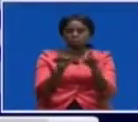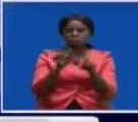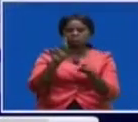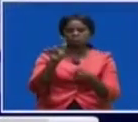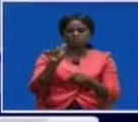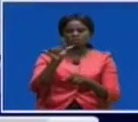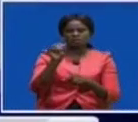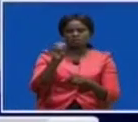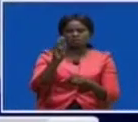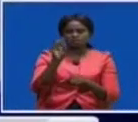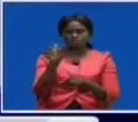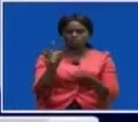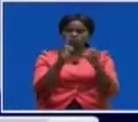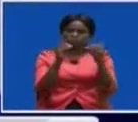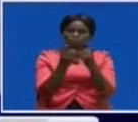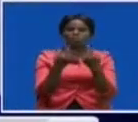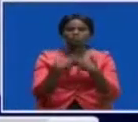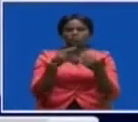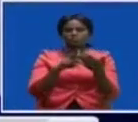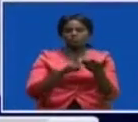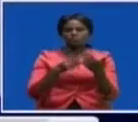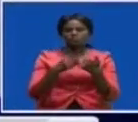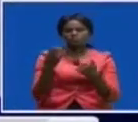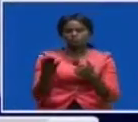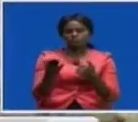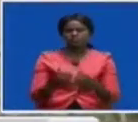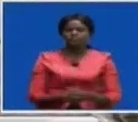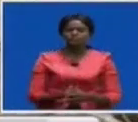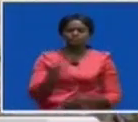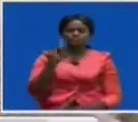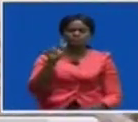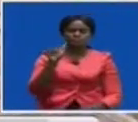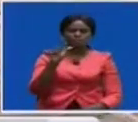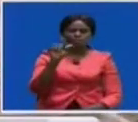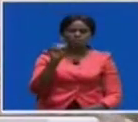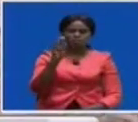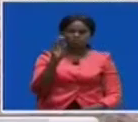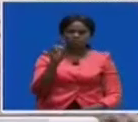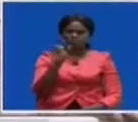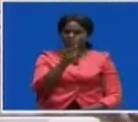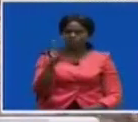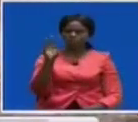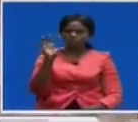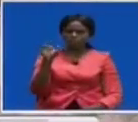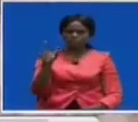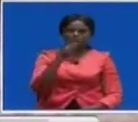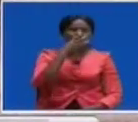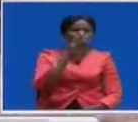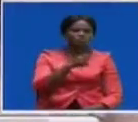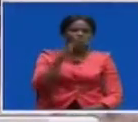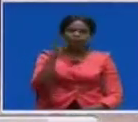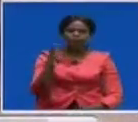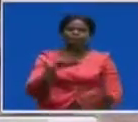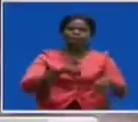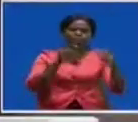Kalabo district. Katwishi Walia now reports. Kalabo district in Western Province has one of the worst and